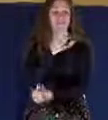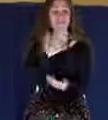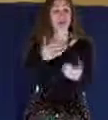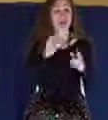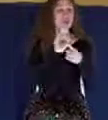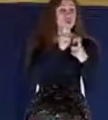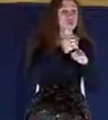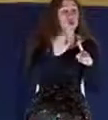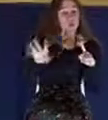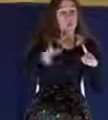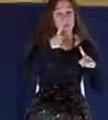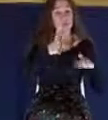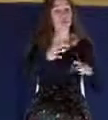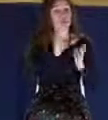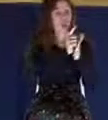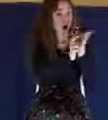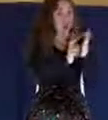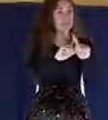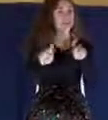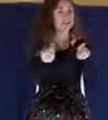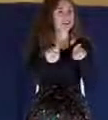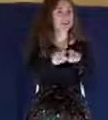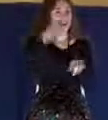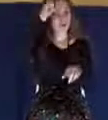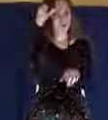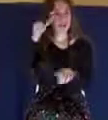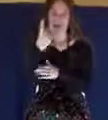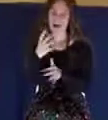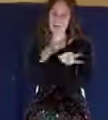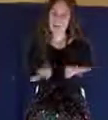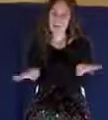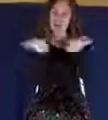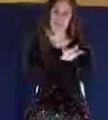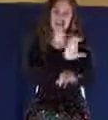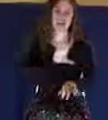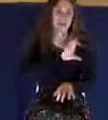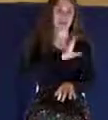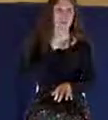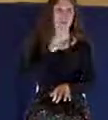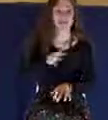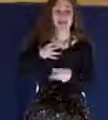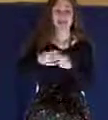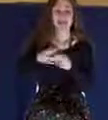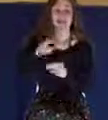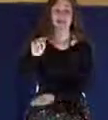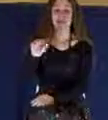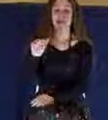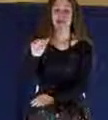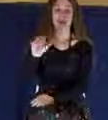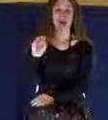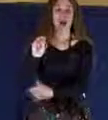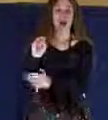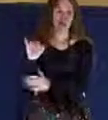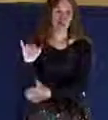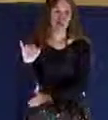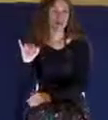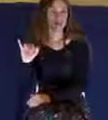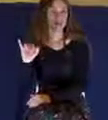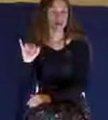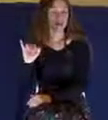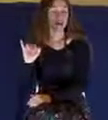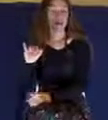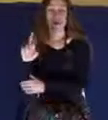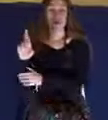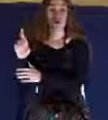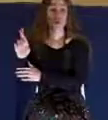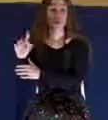same principle. One of the key characters in the story is a woman by the name of Naomi. Ruth married